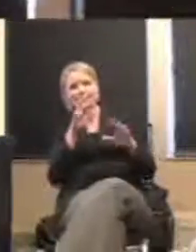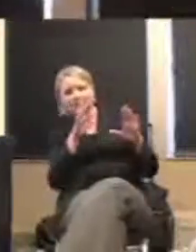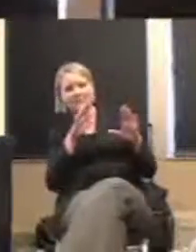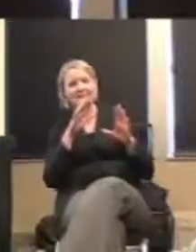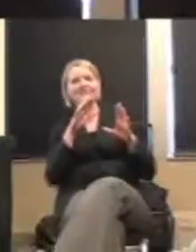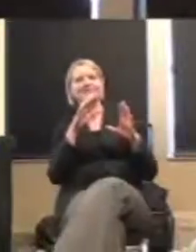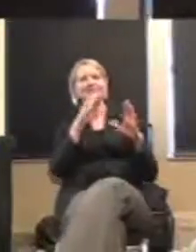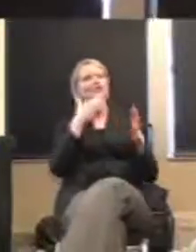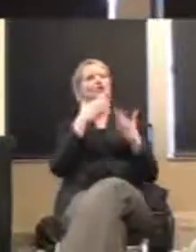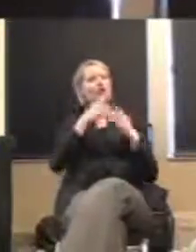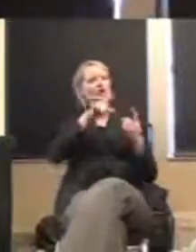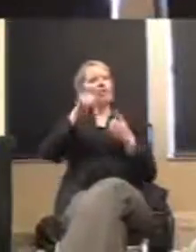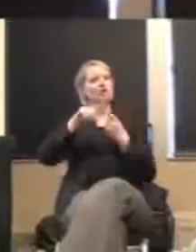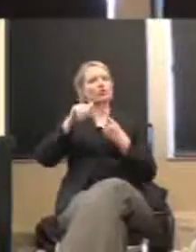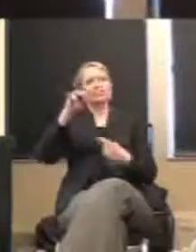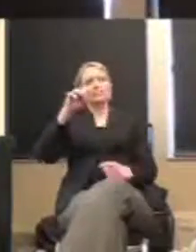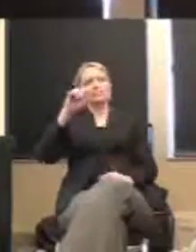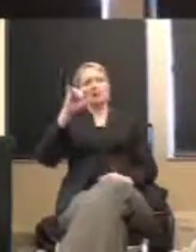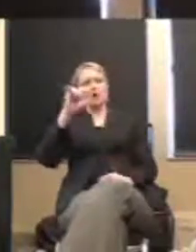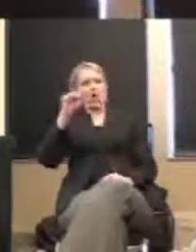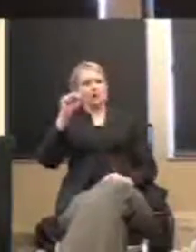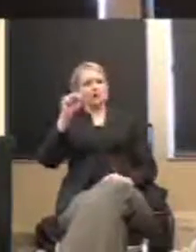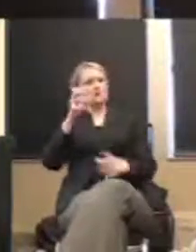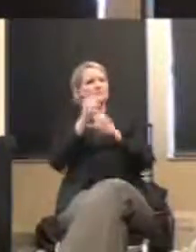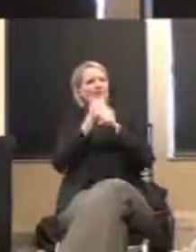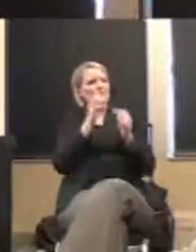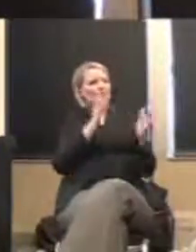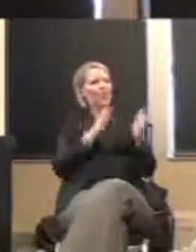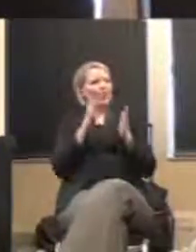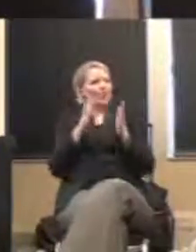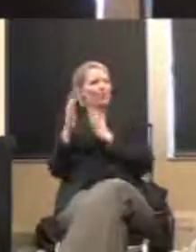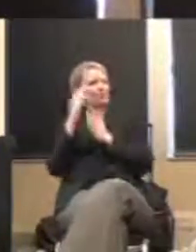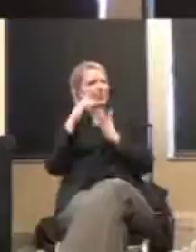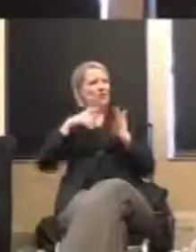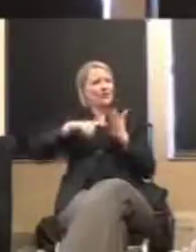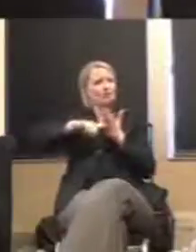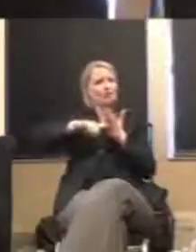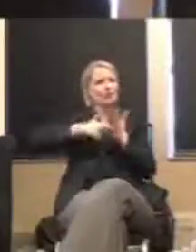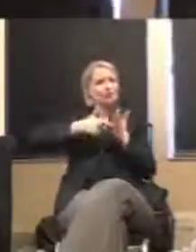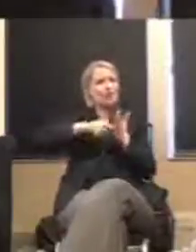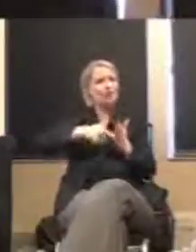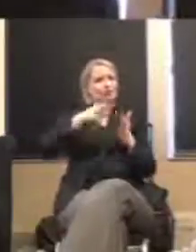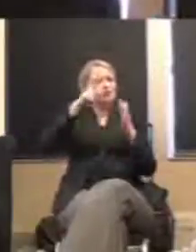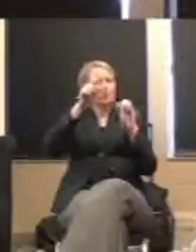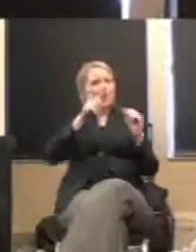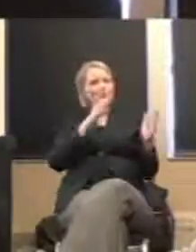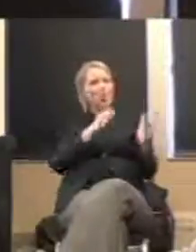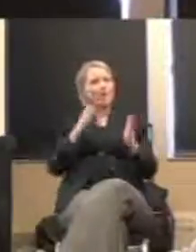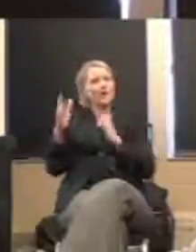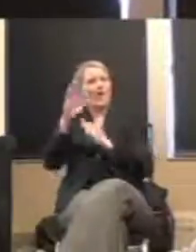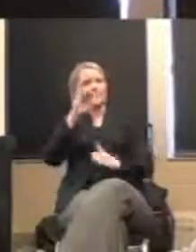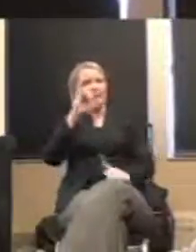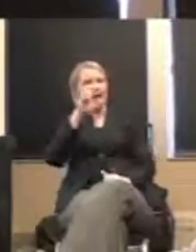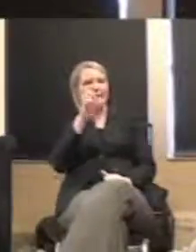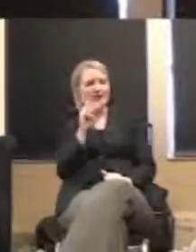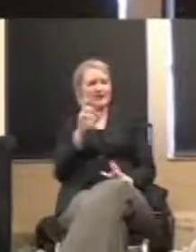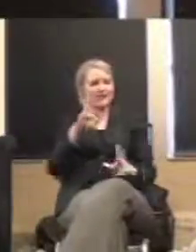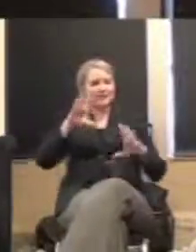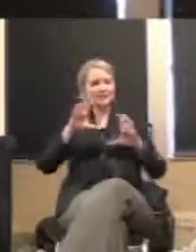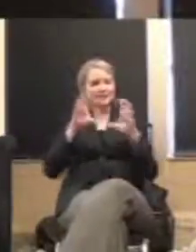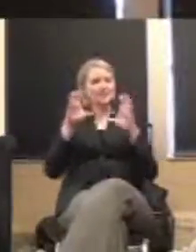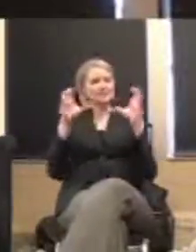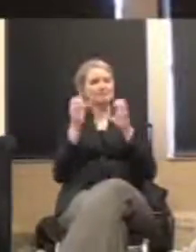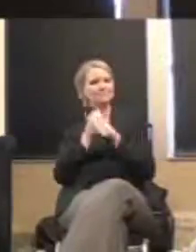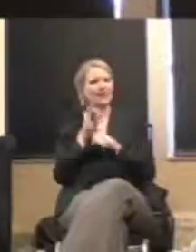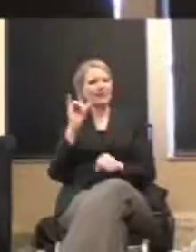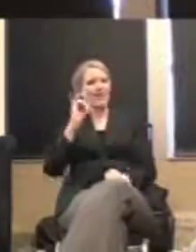hit Menards and get an organizer where you put like screws and things in, and you can organize your icons, make 20 of